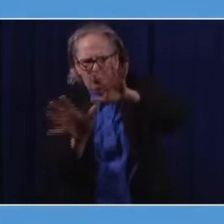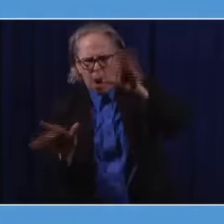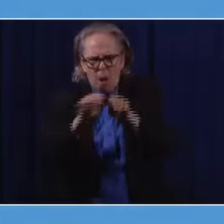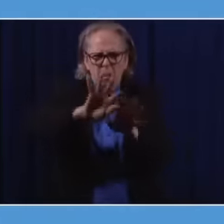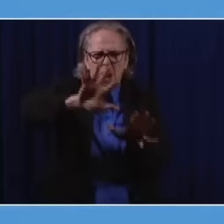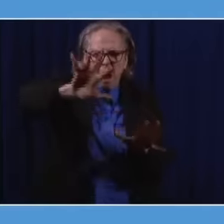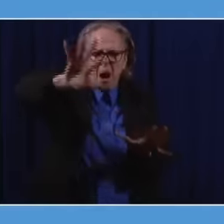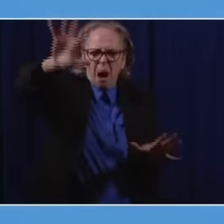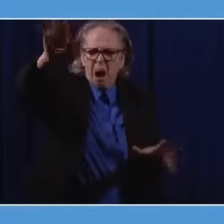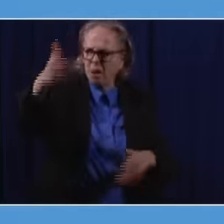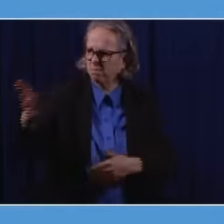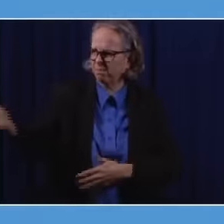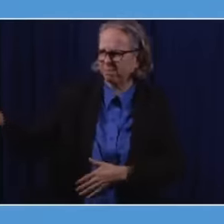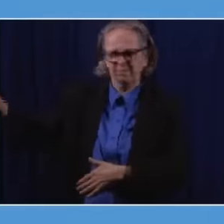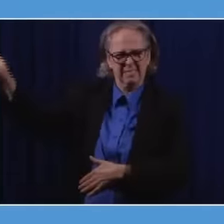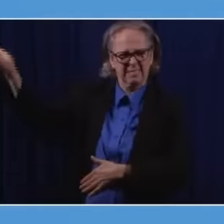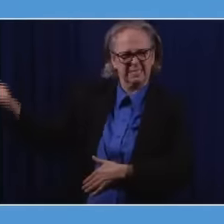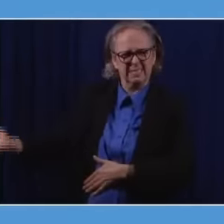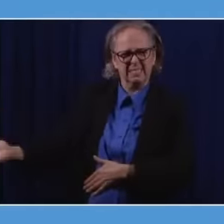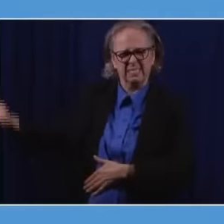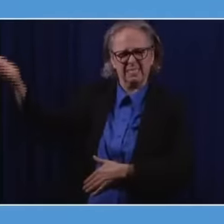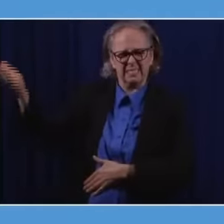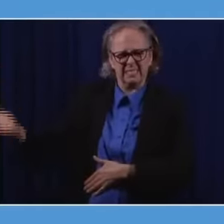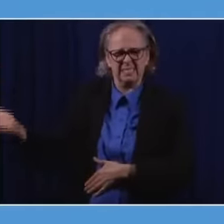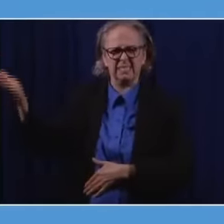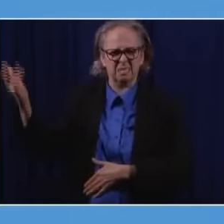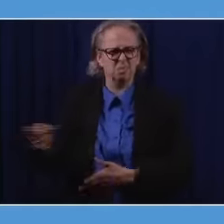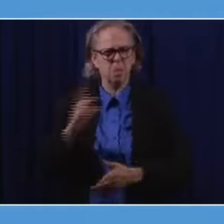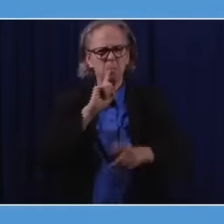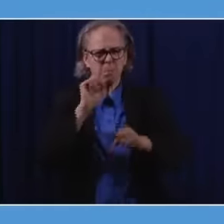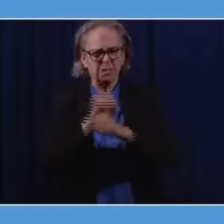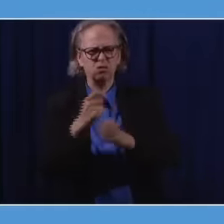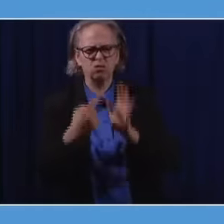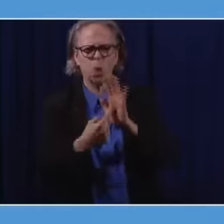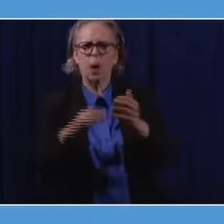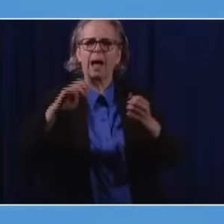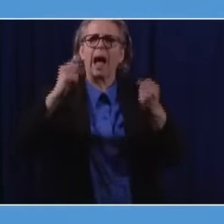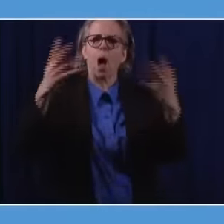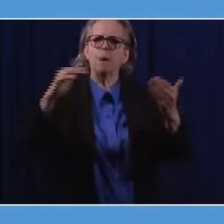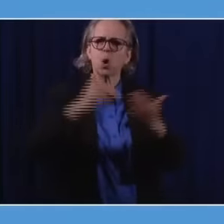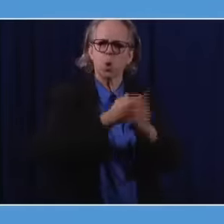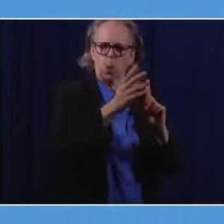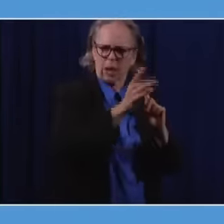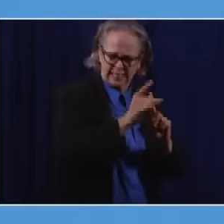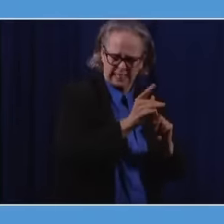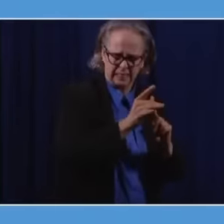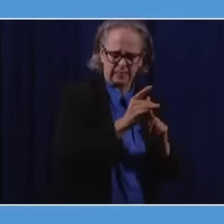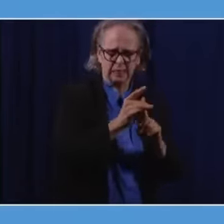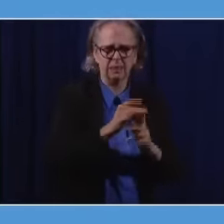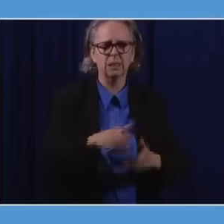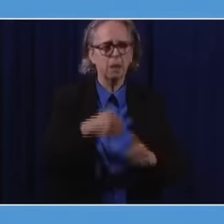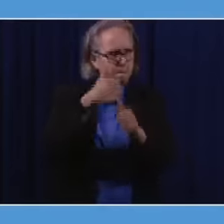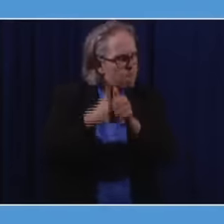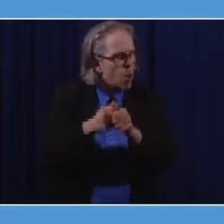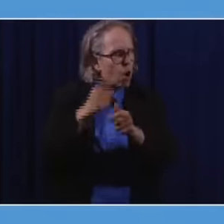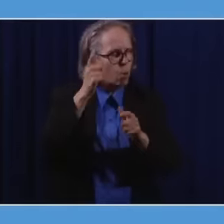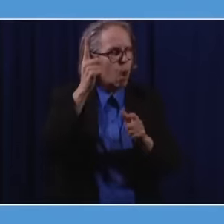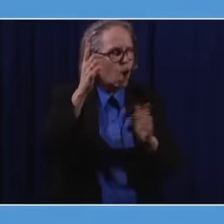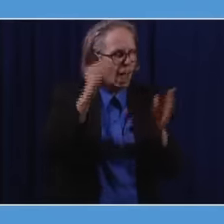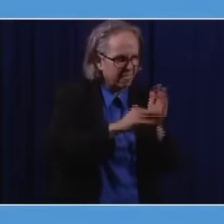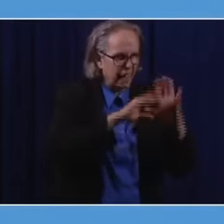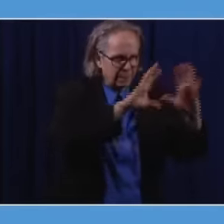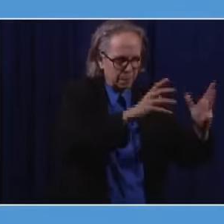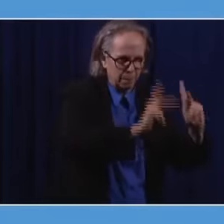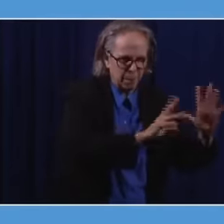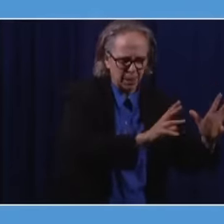These maps show the case rate per 100,000 population by county over the past few weeks. The counties in green and yellow have relatively